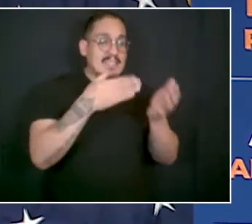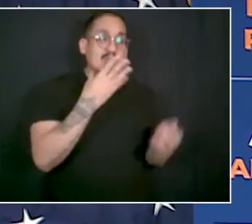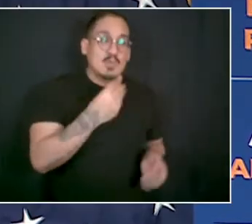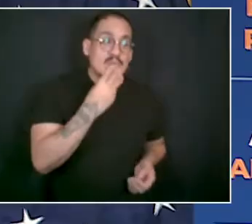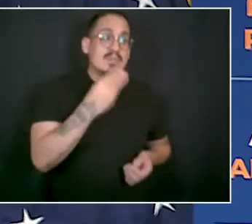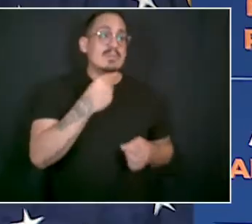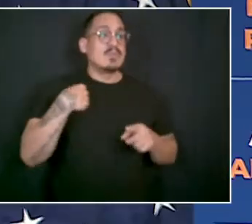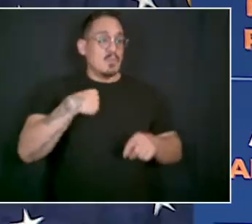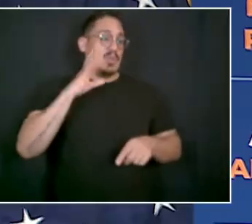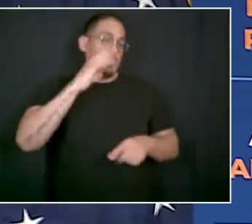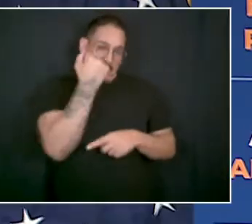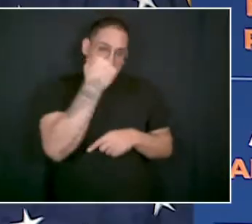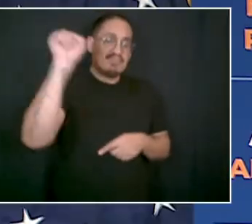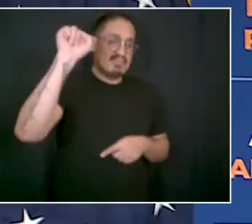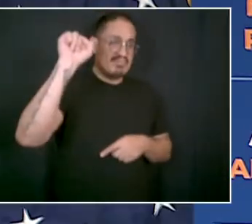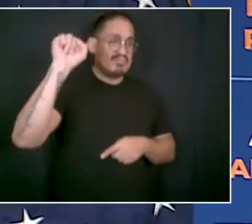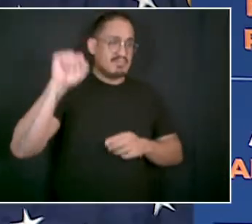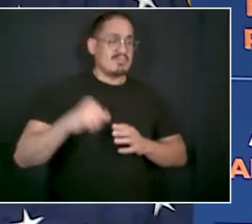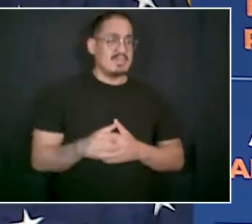for anti-Sikhism,